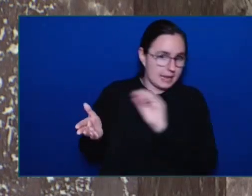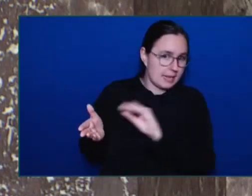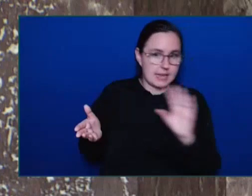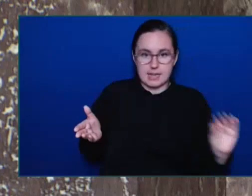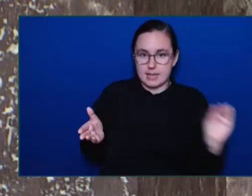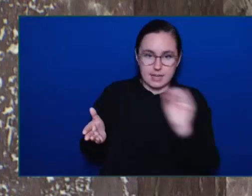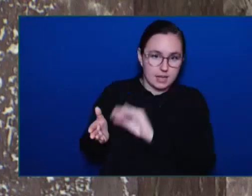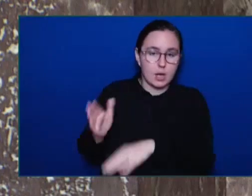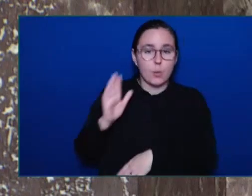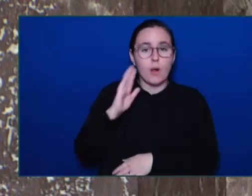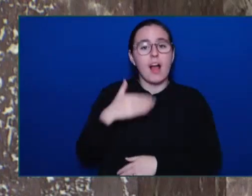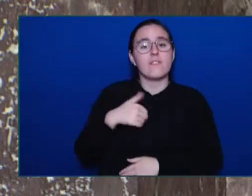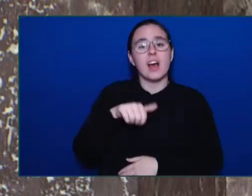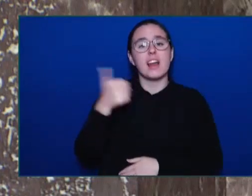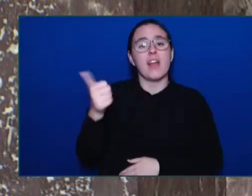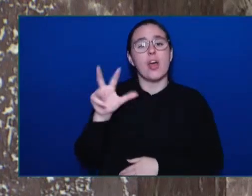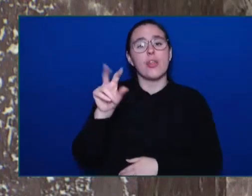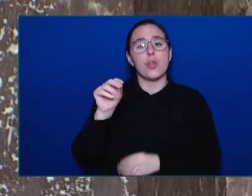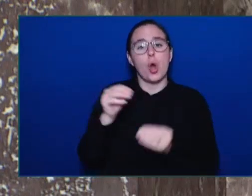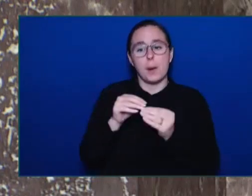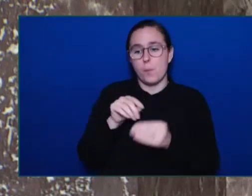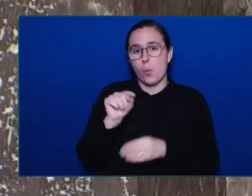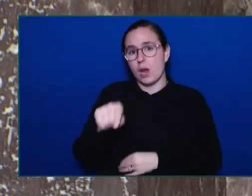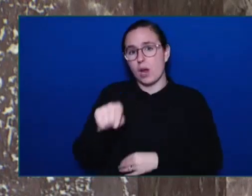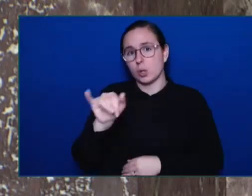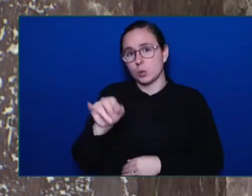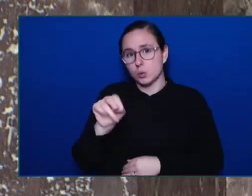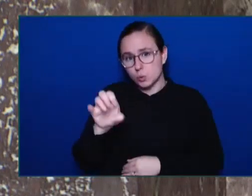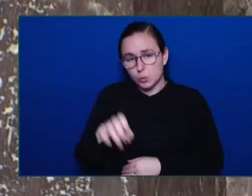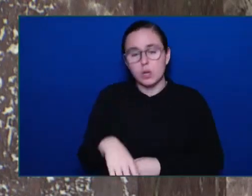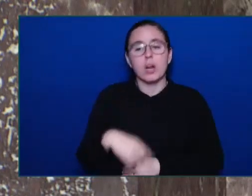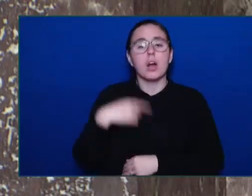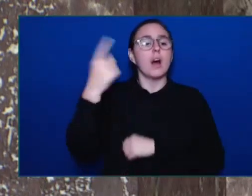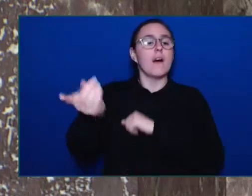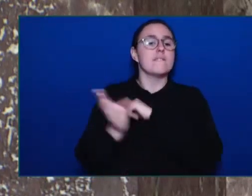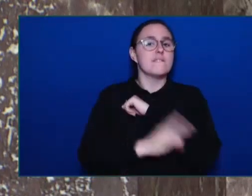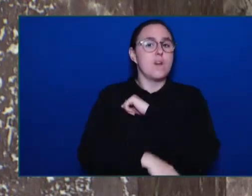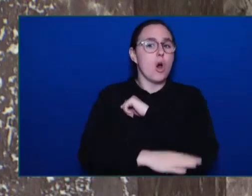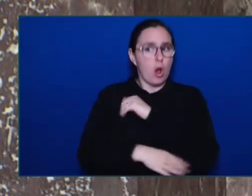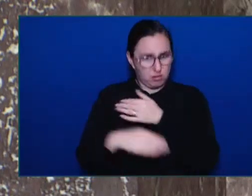fall. Honourable Speaker, we're making the investments to ensure that people have the housing that they need.